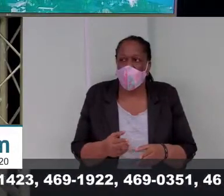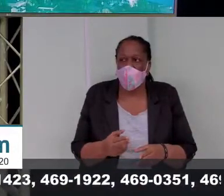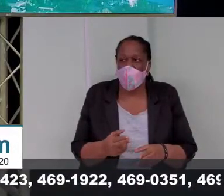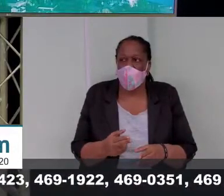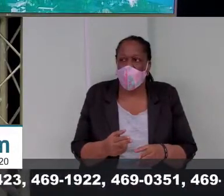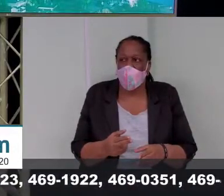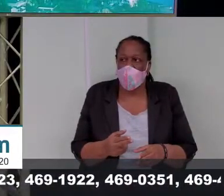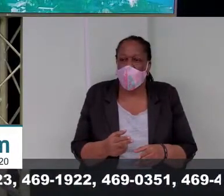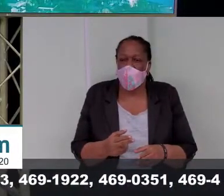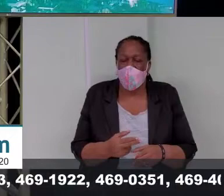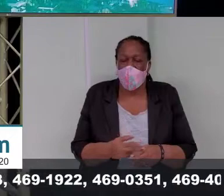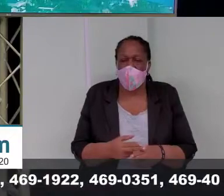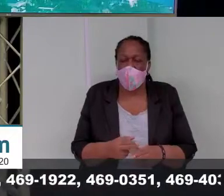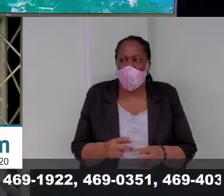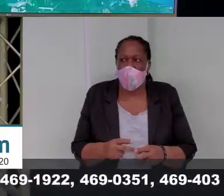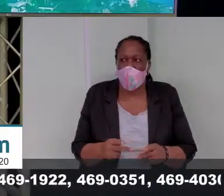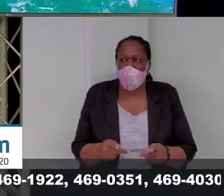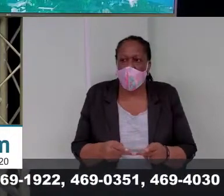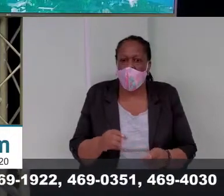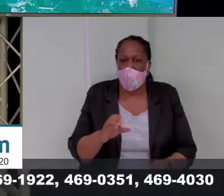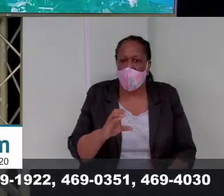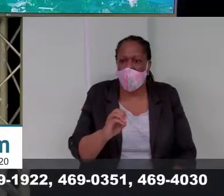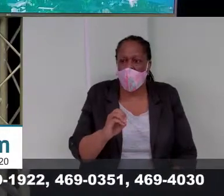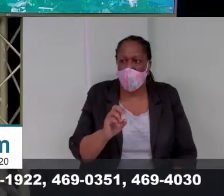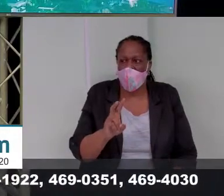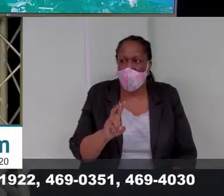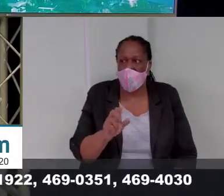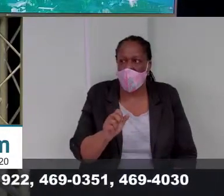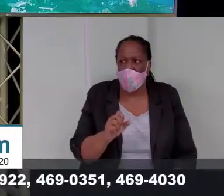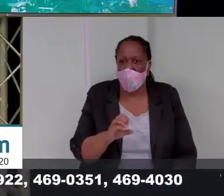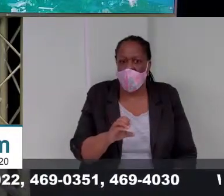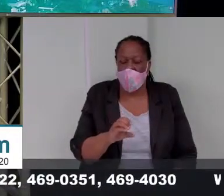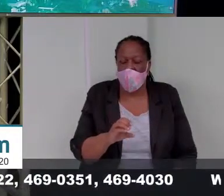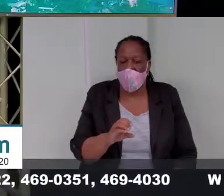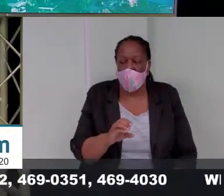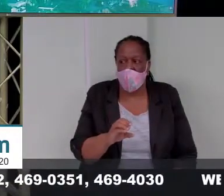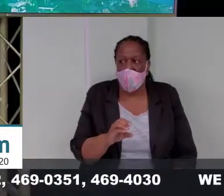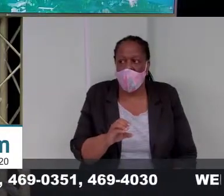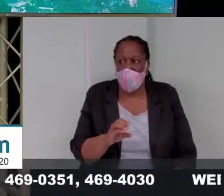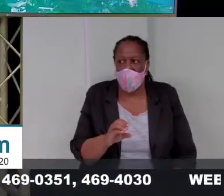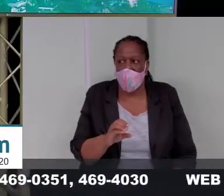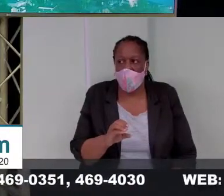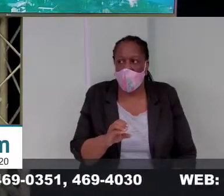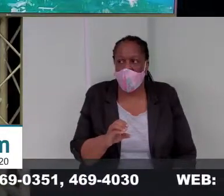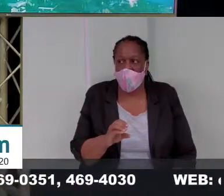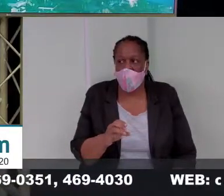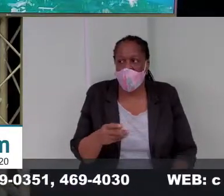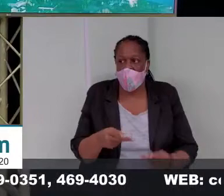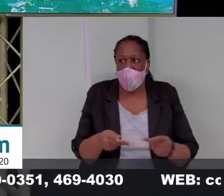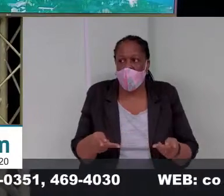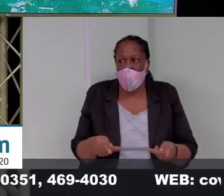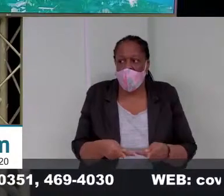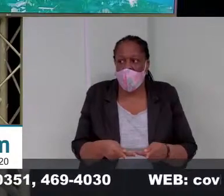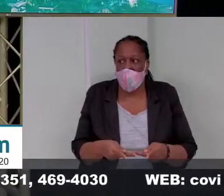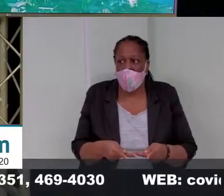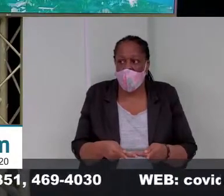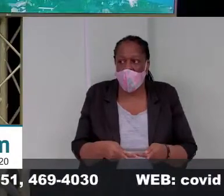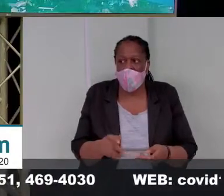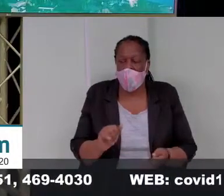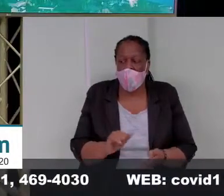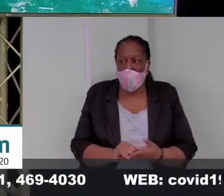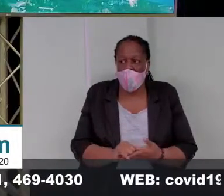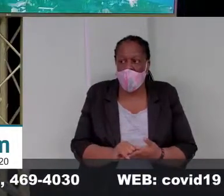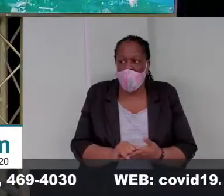vaccine facility, is the arm of that accelerator tool that deals with the development of the